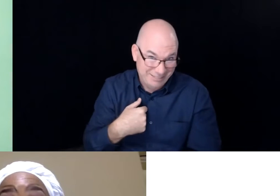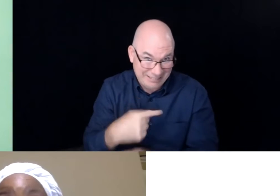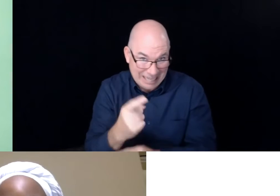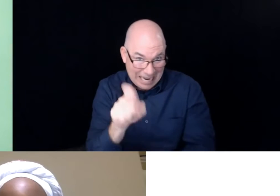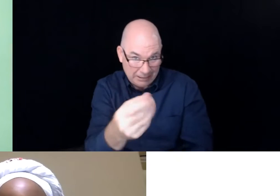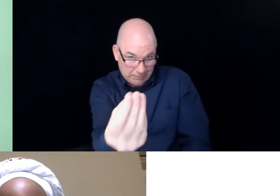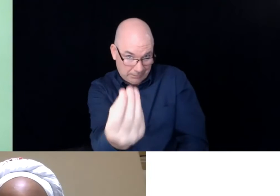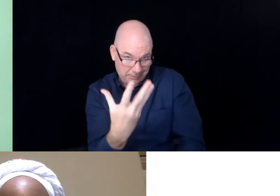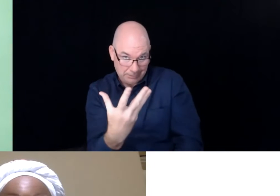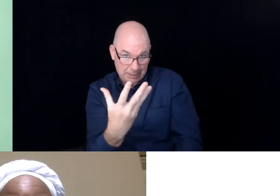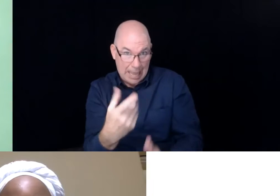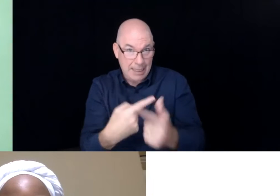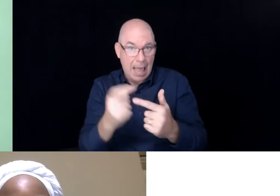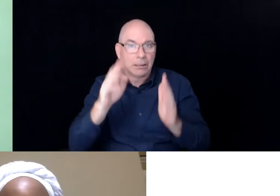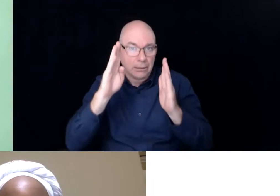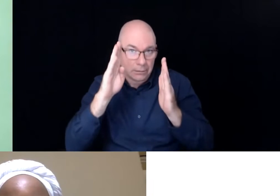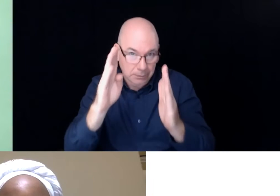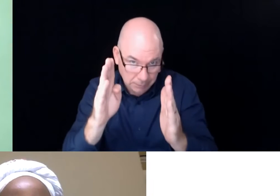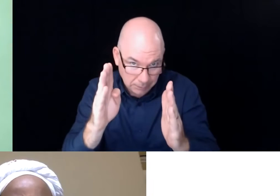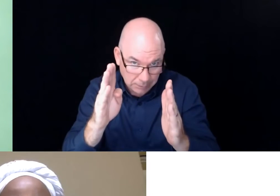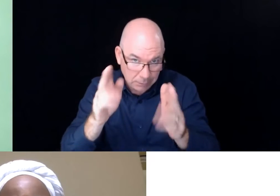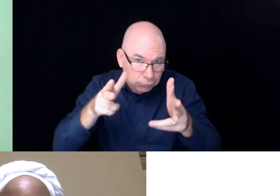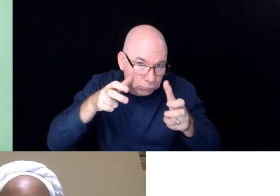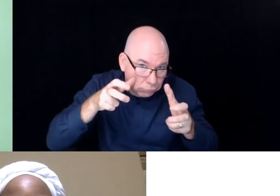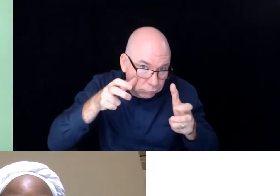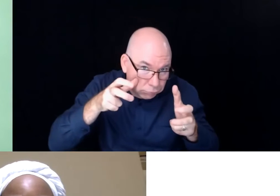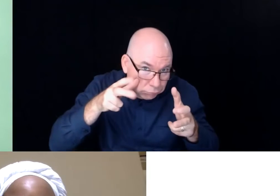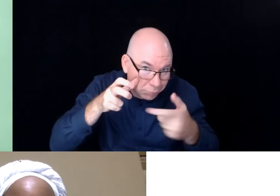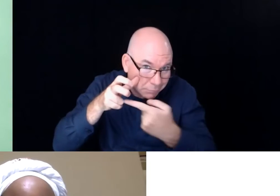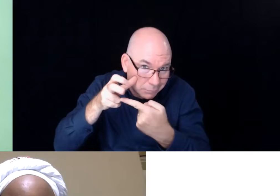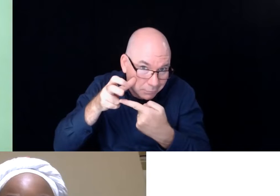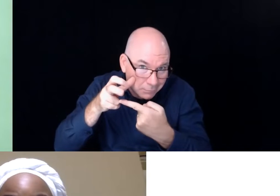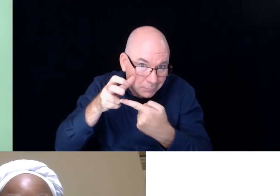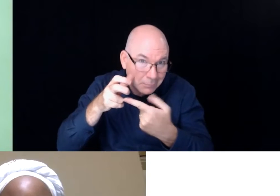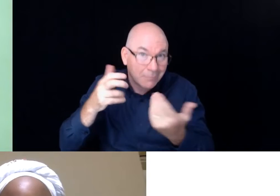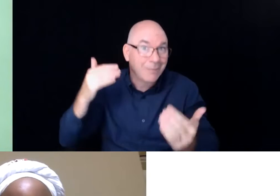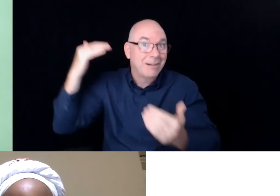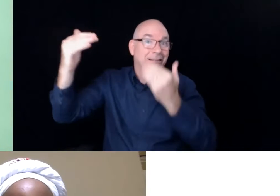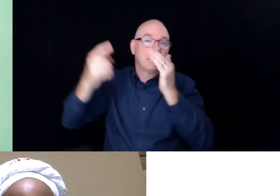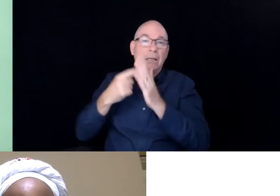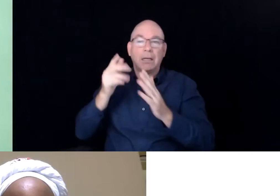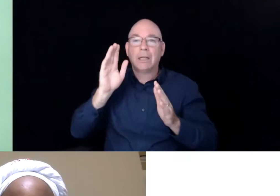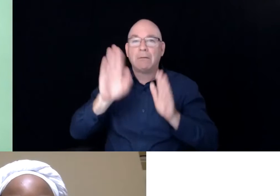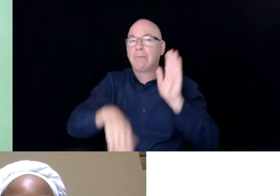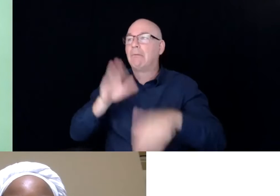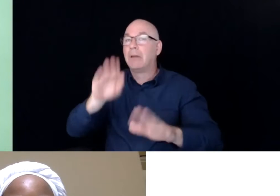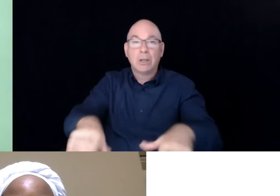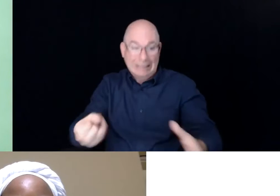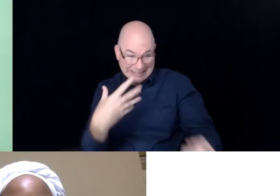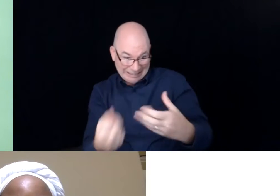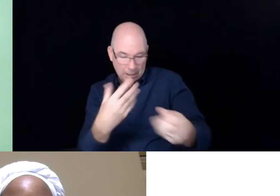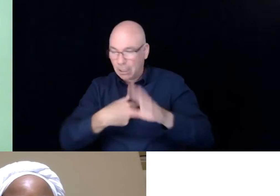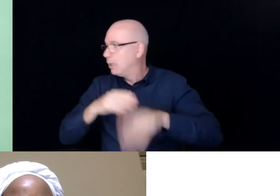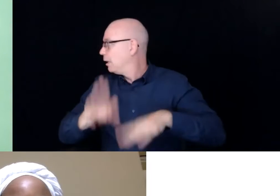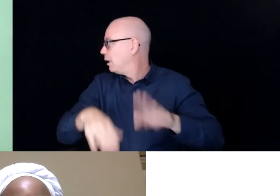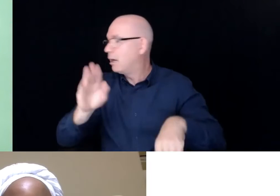you have to listen to them. And that's a lot of something that as adults, we don't do to children, okay?